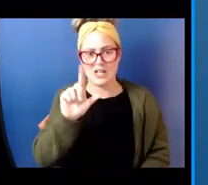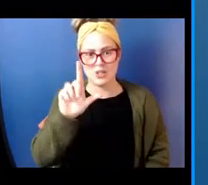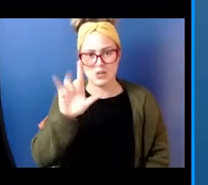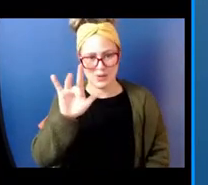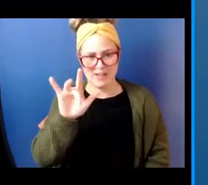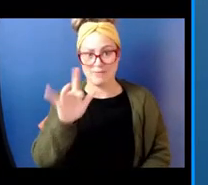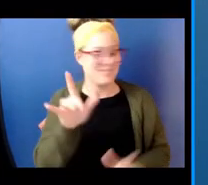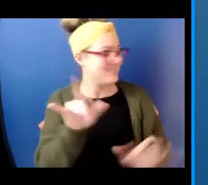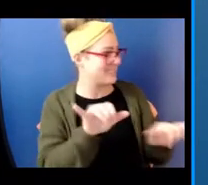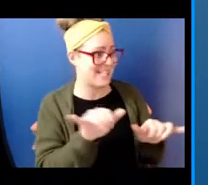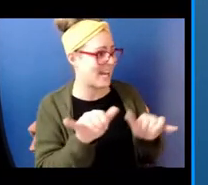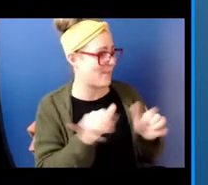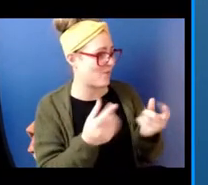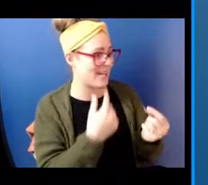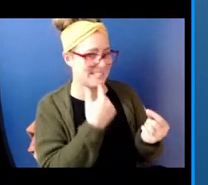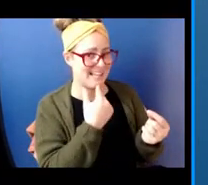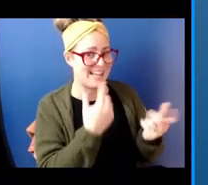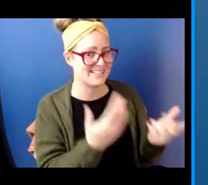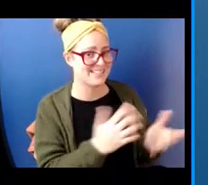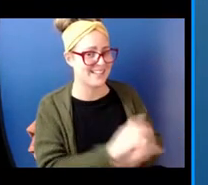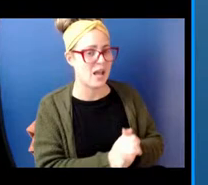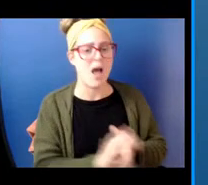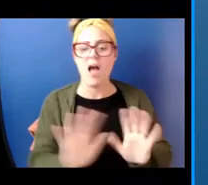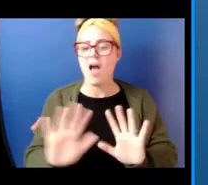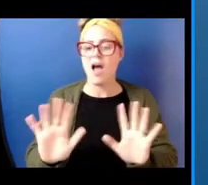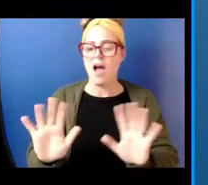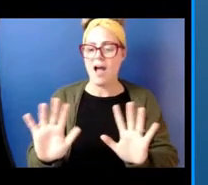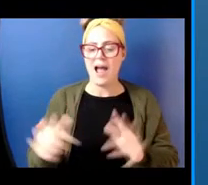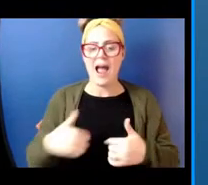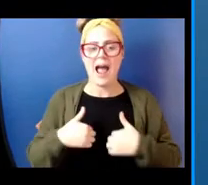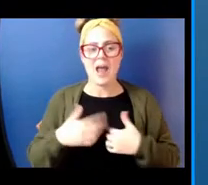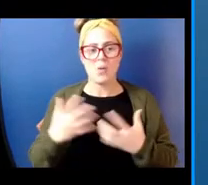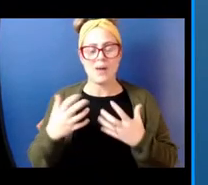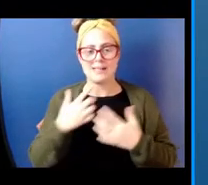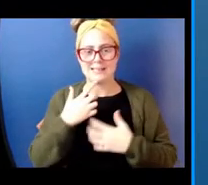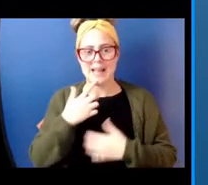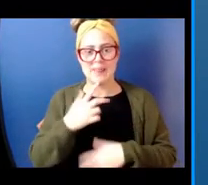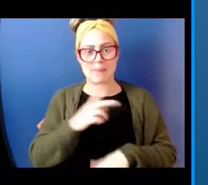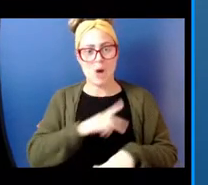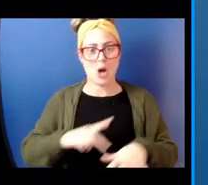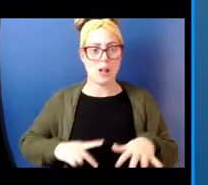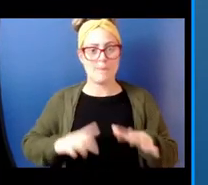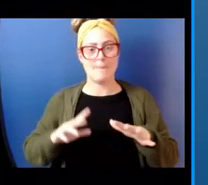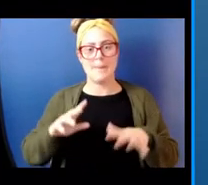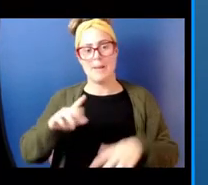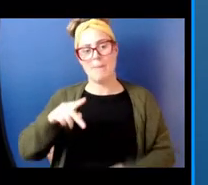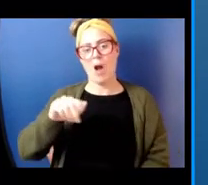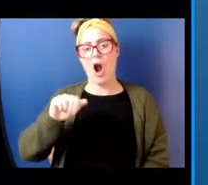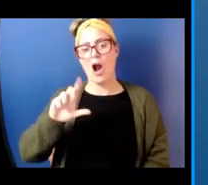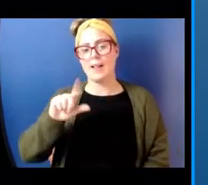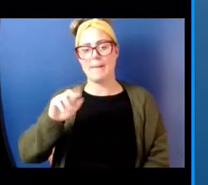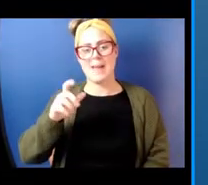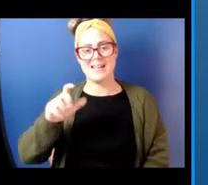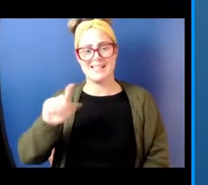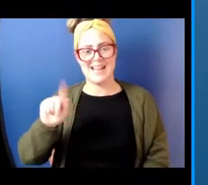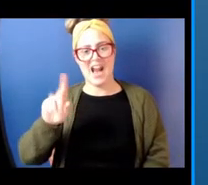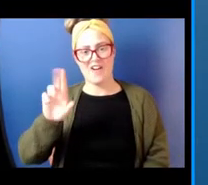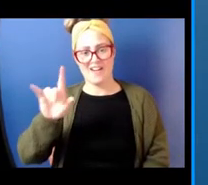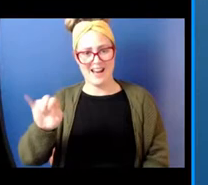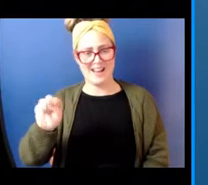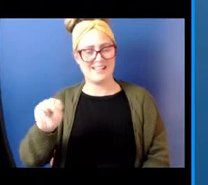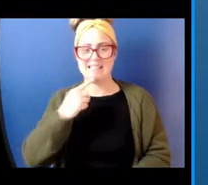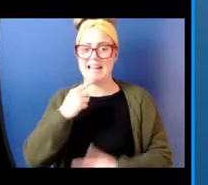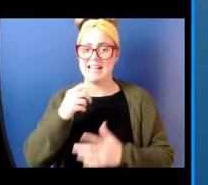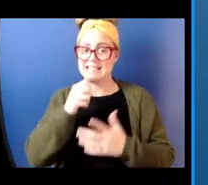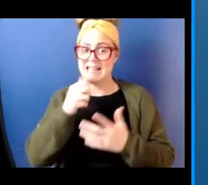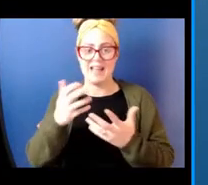I just said well it was I I was going to say that the parliamentarian would advise me that a friendly amendment's not in order but I was going to take it as an impact I was